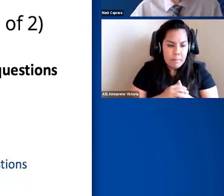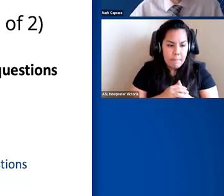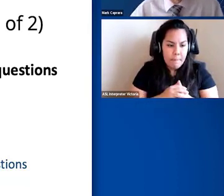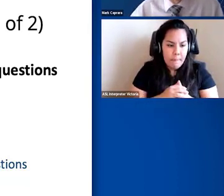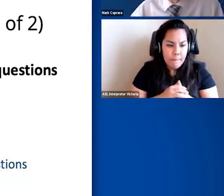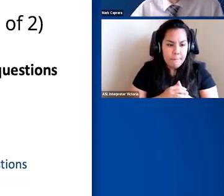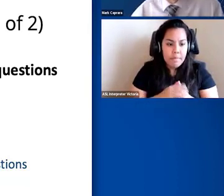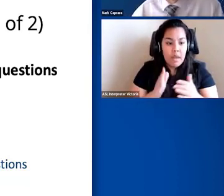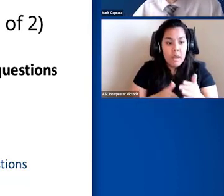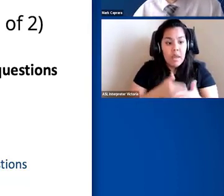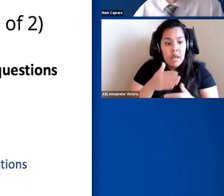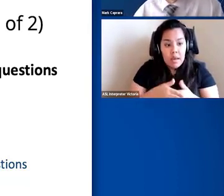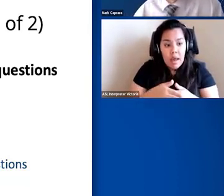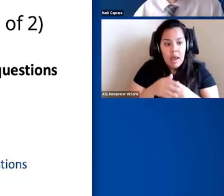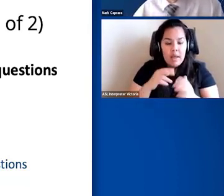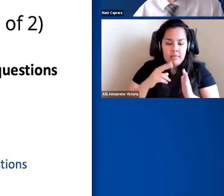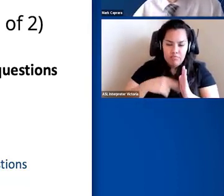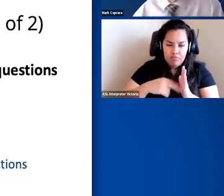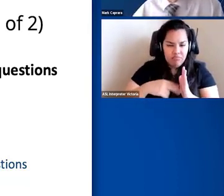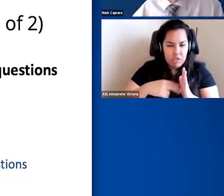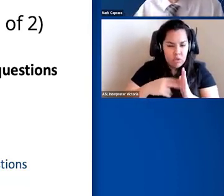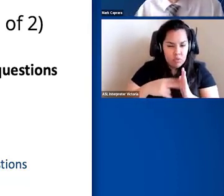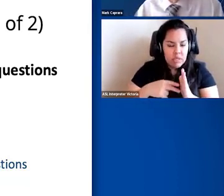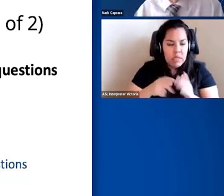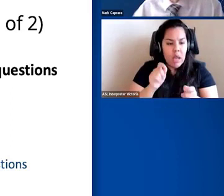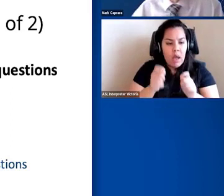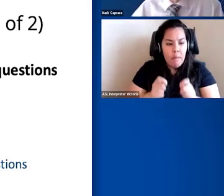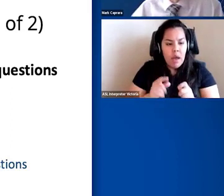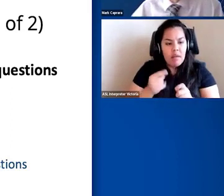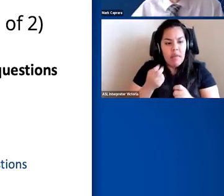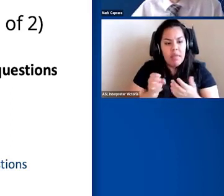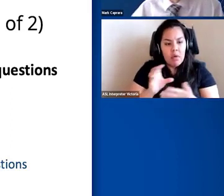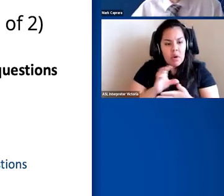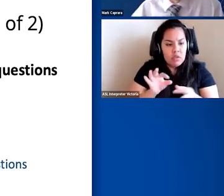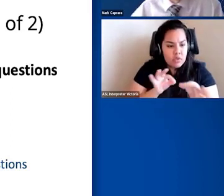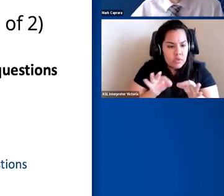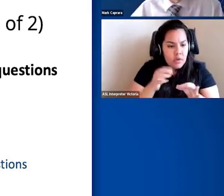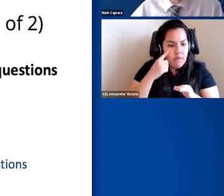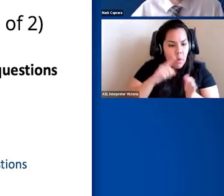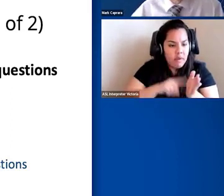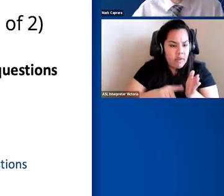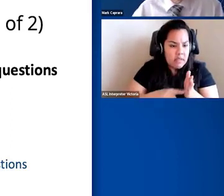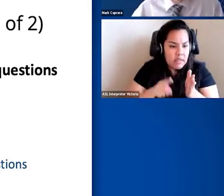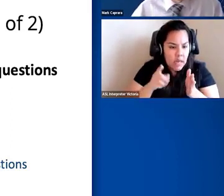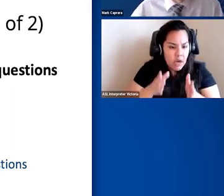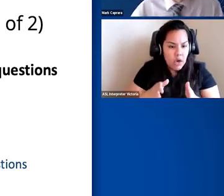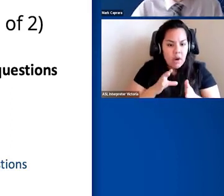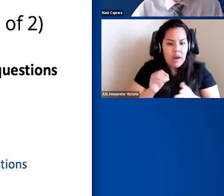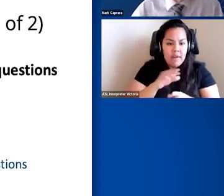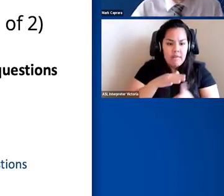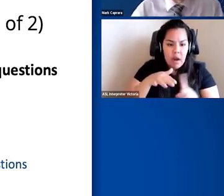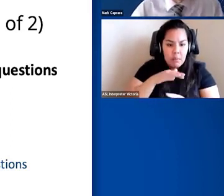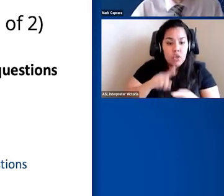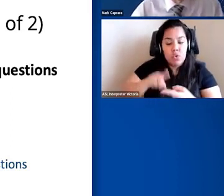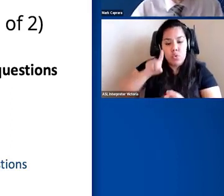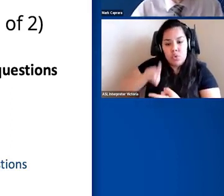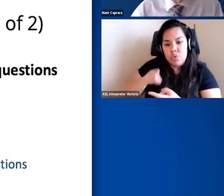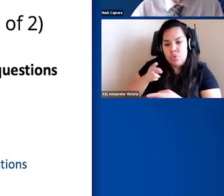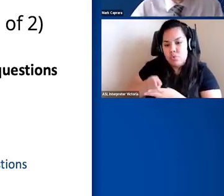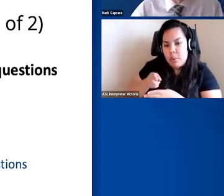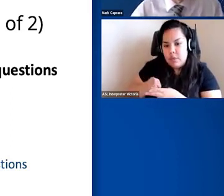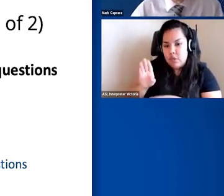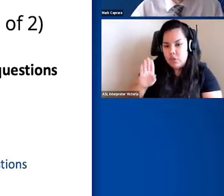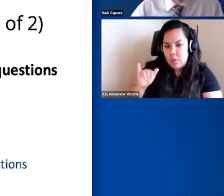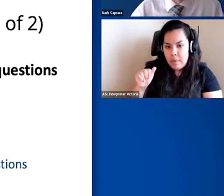Next, modify the criterion definitions for investigator and environment to reduce reputational bias. This was done by having